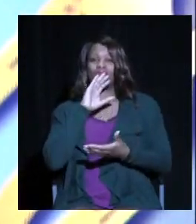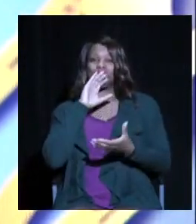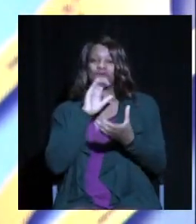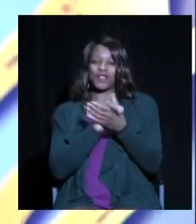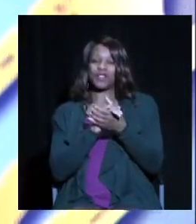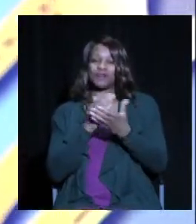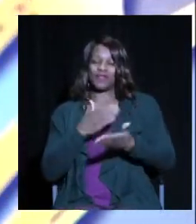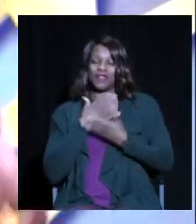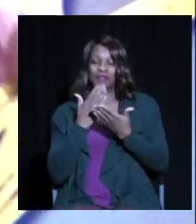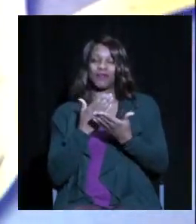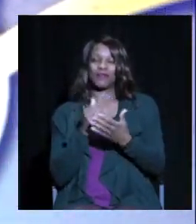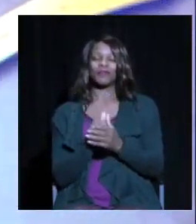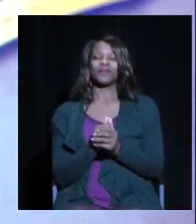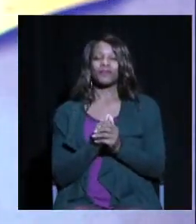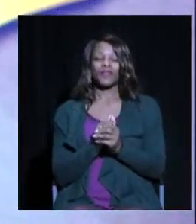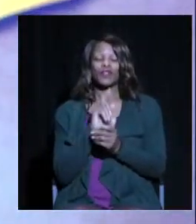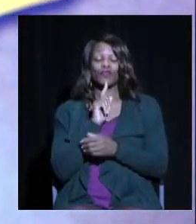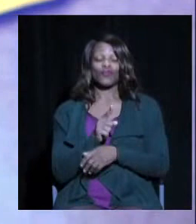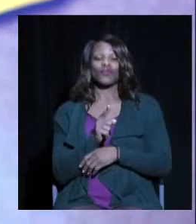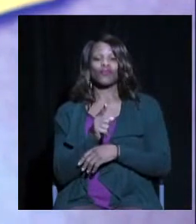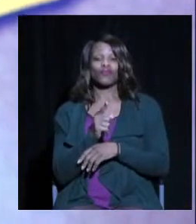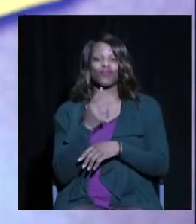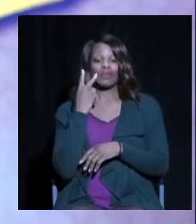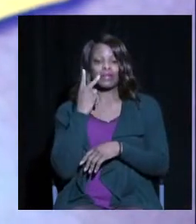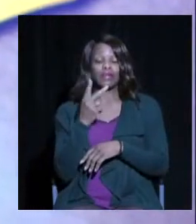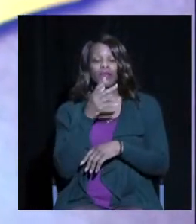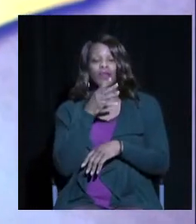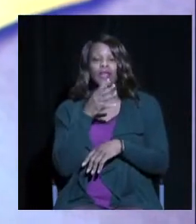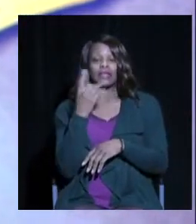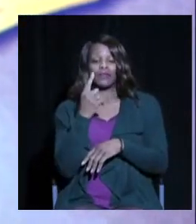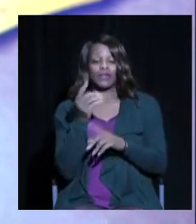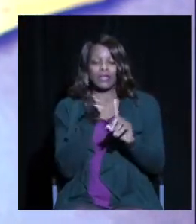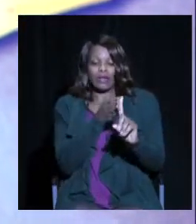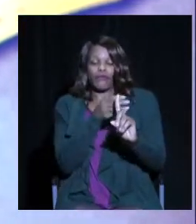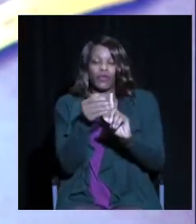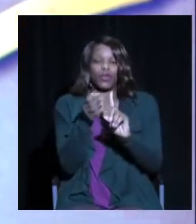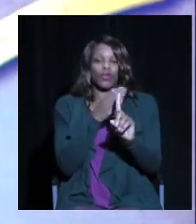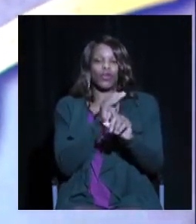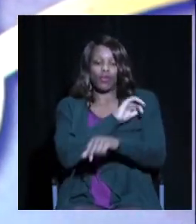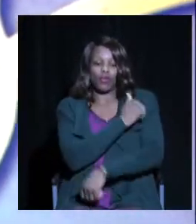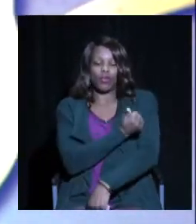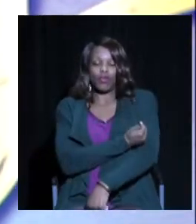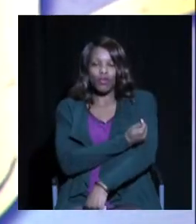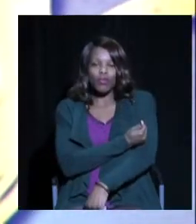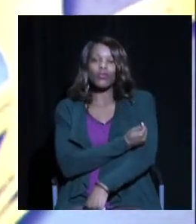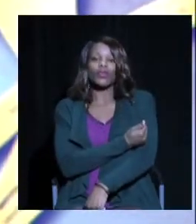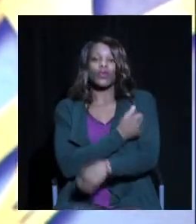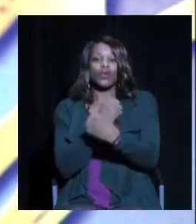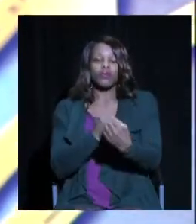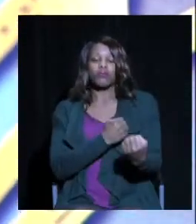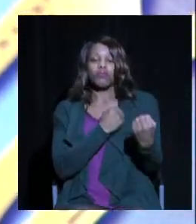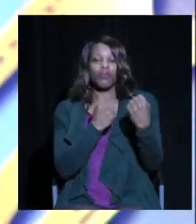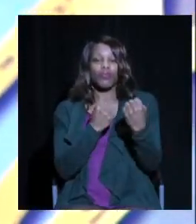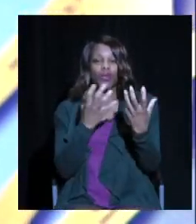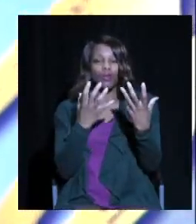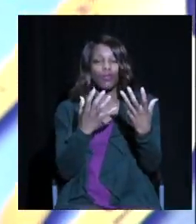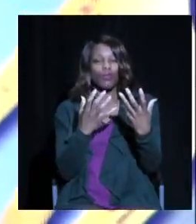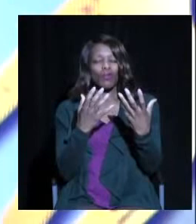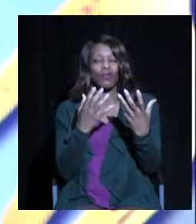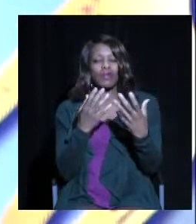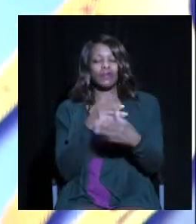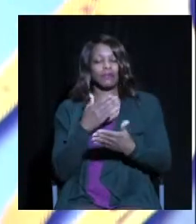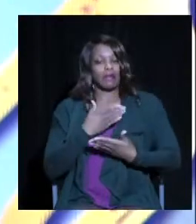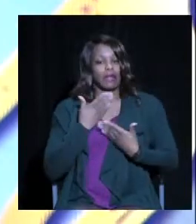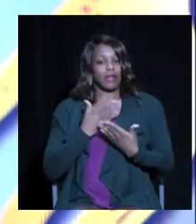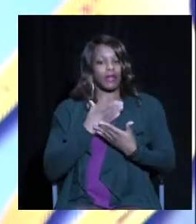this is especially true if we're talking about someone who has any kind of influence or authority or power. We want to be on their good side.